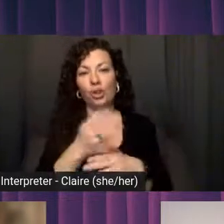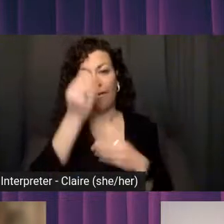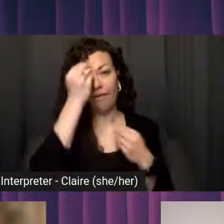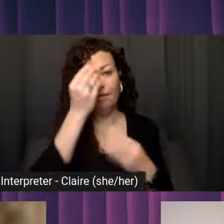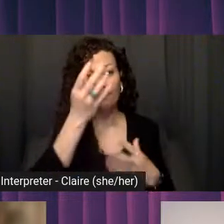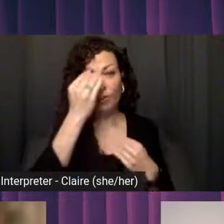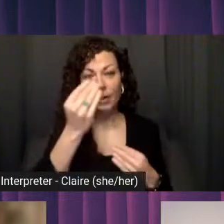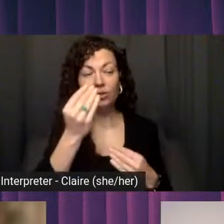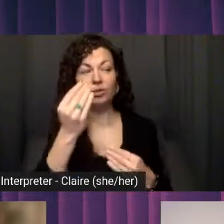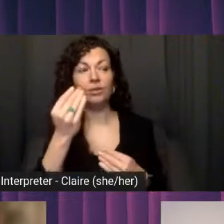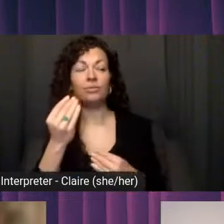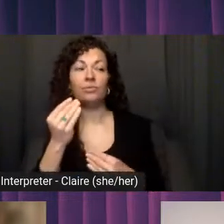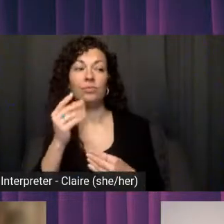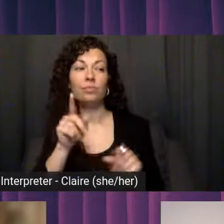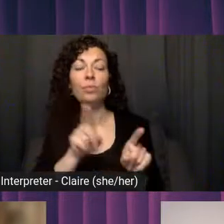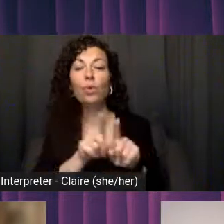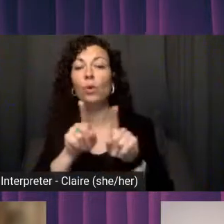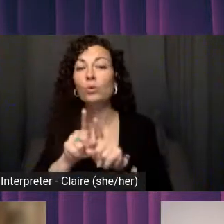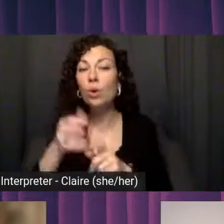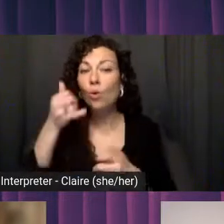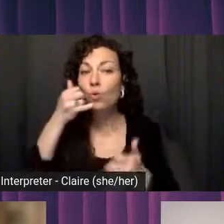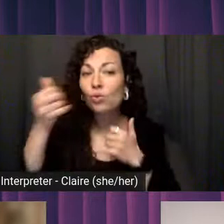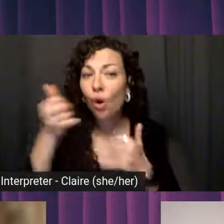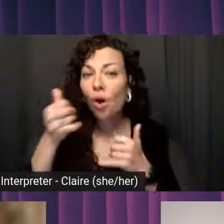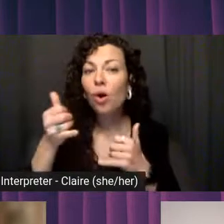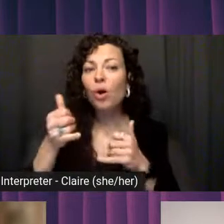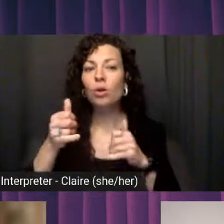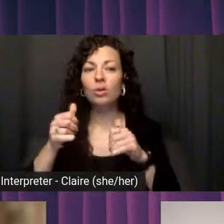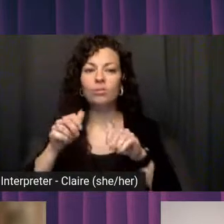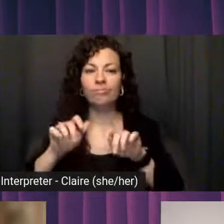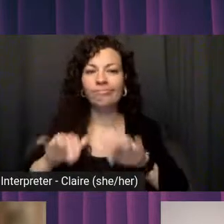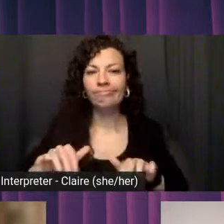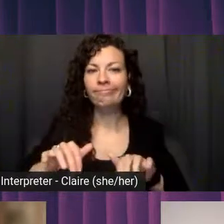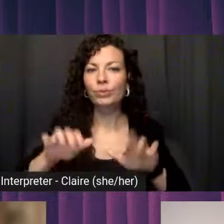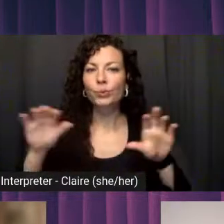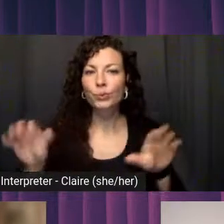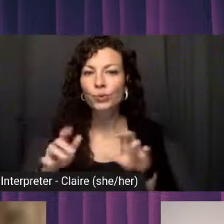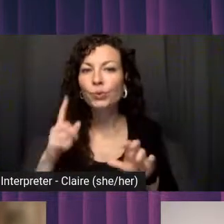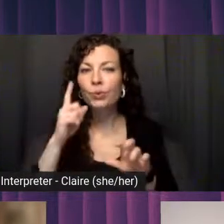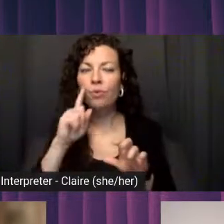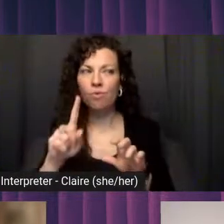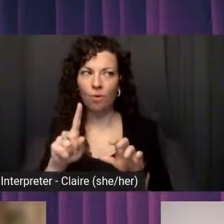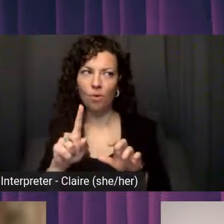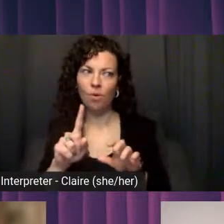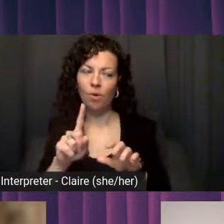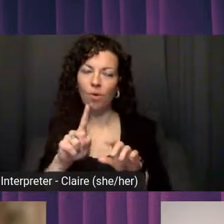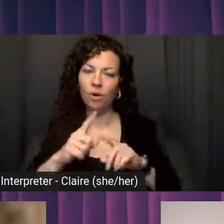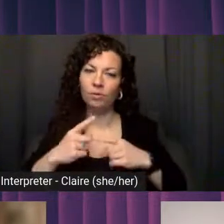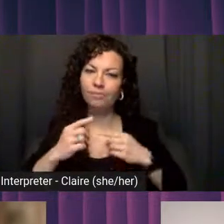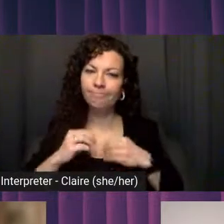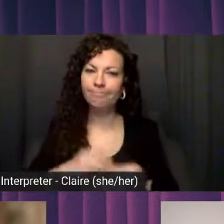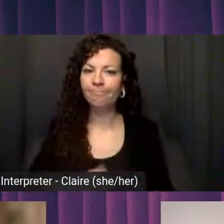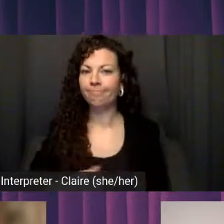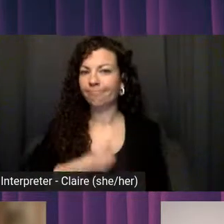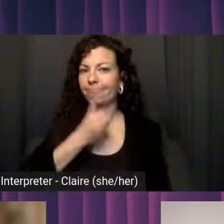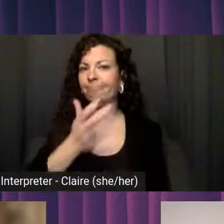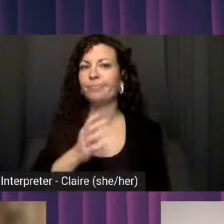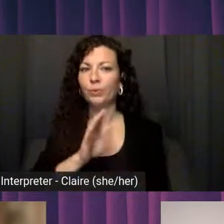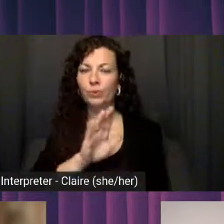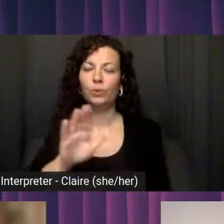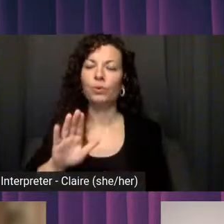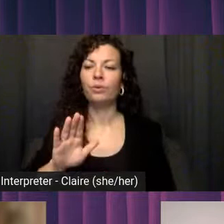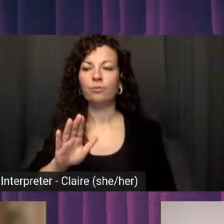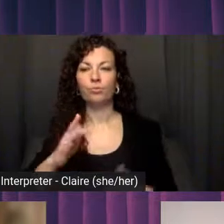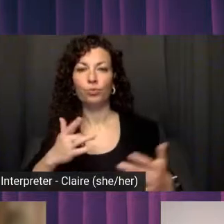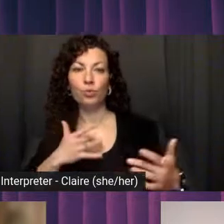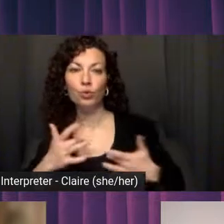can do, if you can do it. I think it is not something that is unique to those states. I mean, people